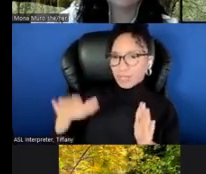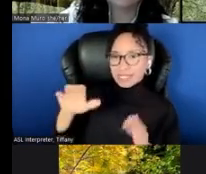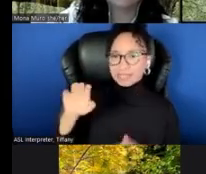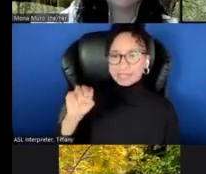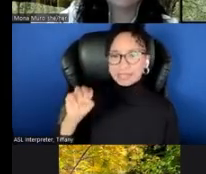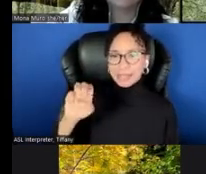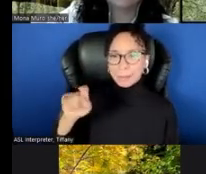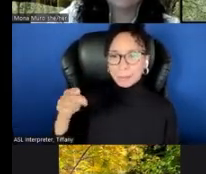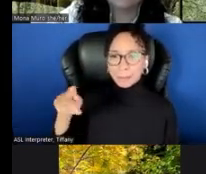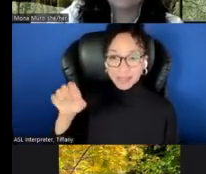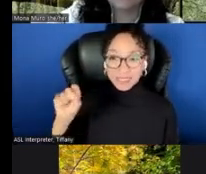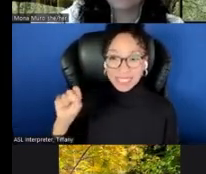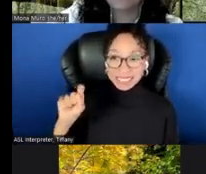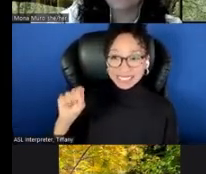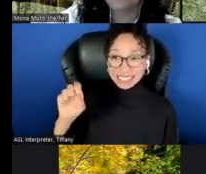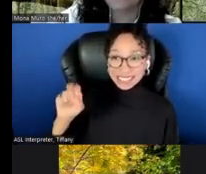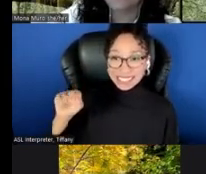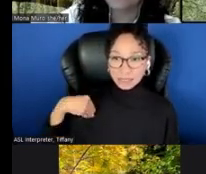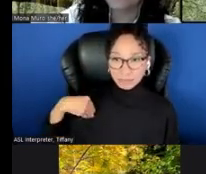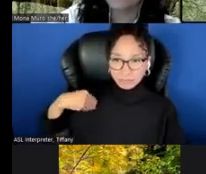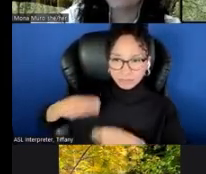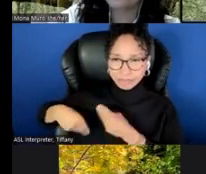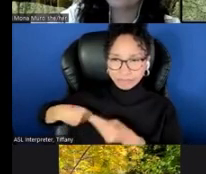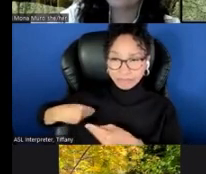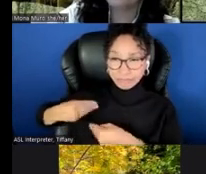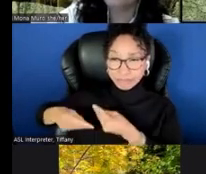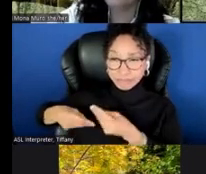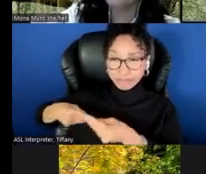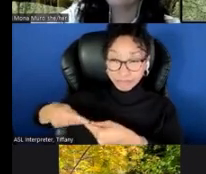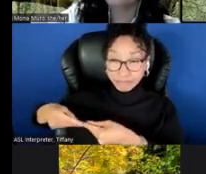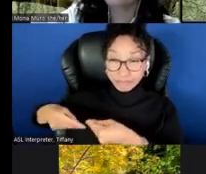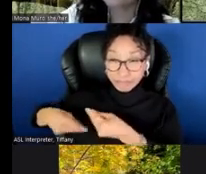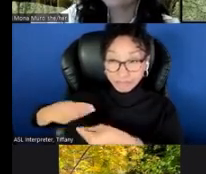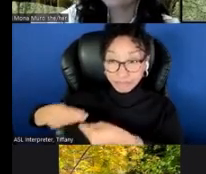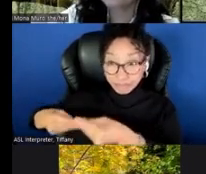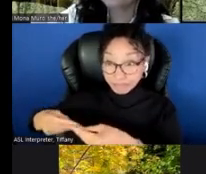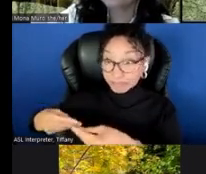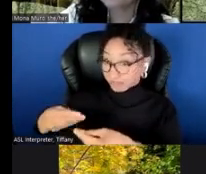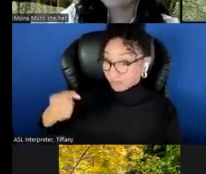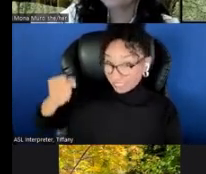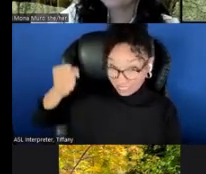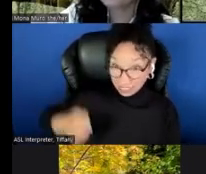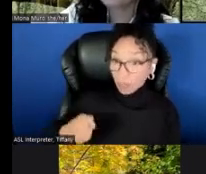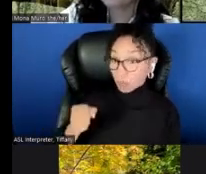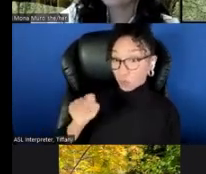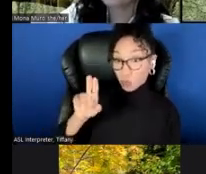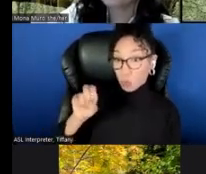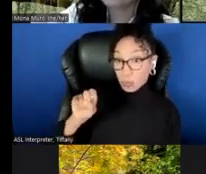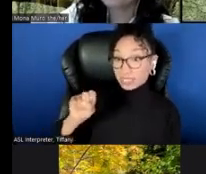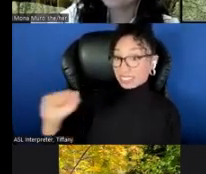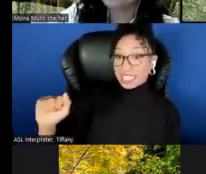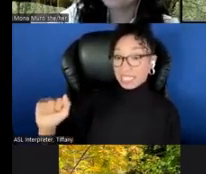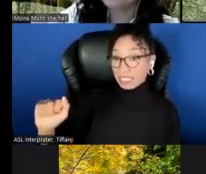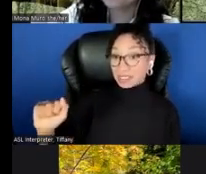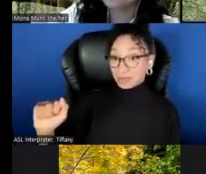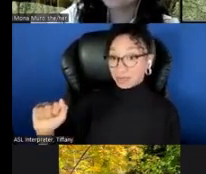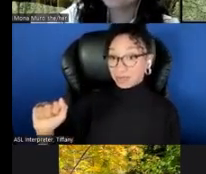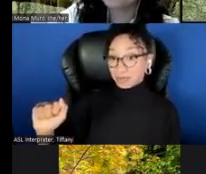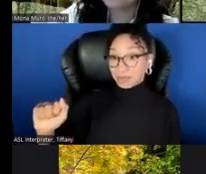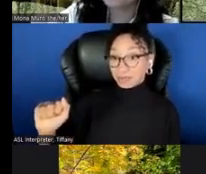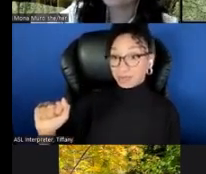and great-grandparents, great-great-grandparents, and maybe one more back are all from the Southern United States. And from there, they either